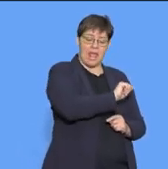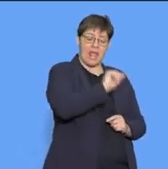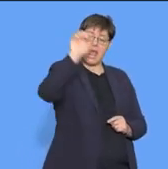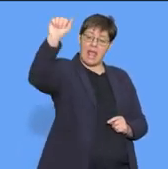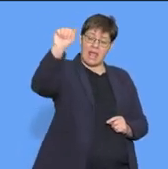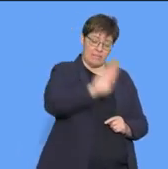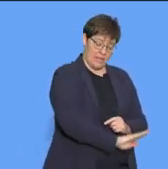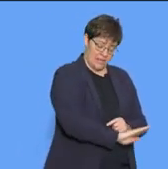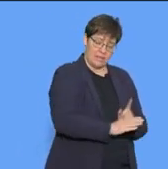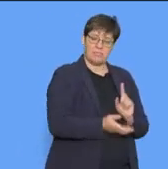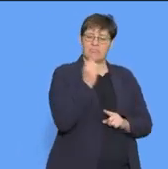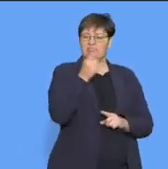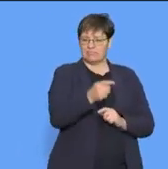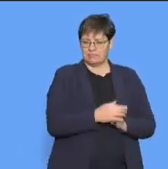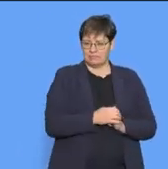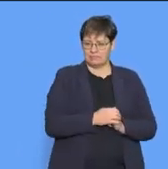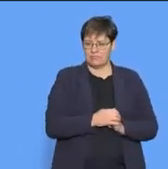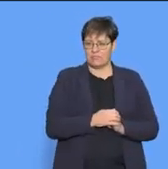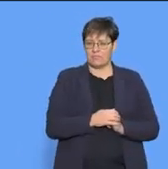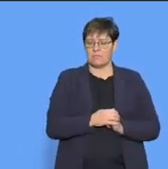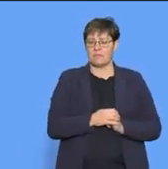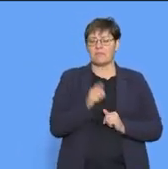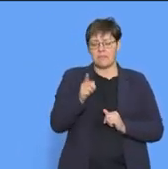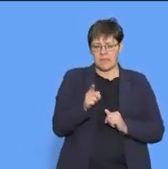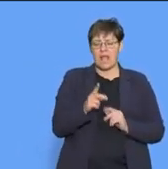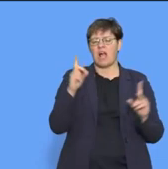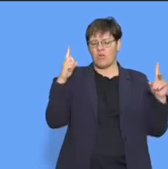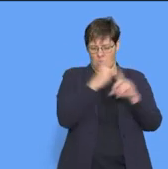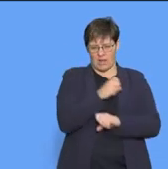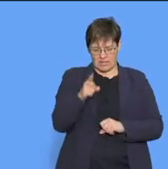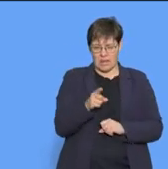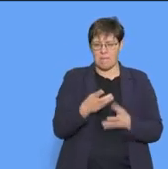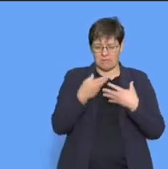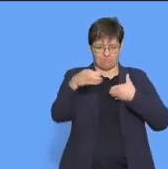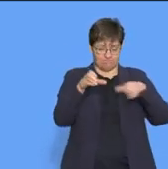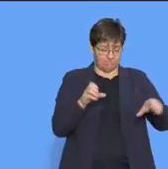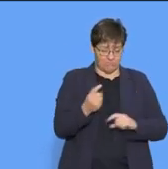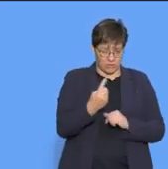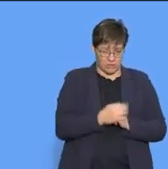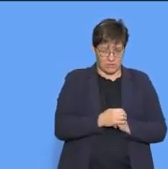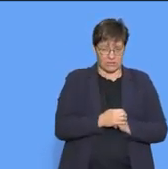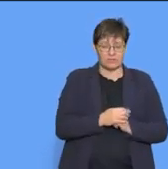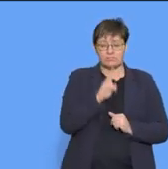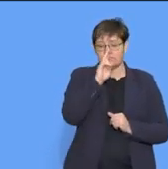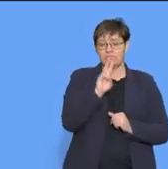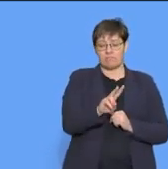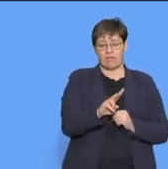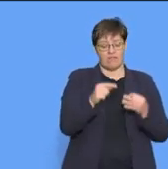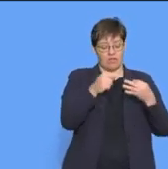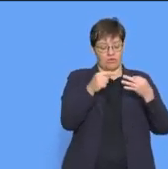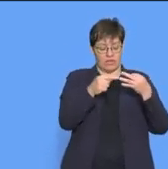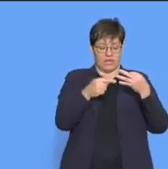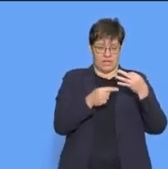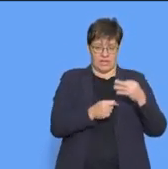AB. Okay, this diagram is slightly complicated and we've got to break it down. So if you notice, we've got